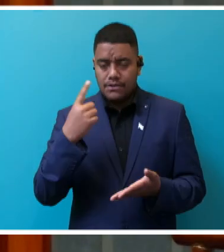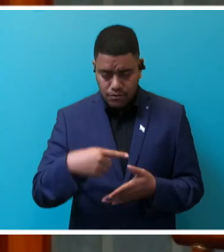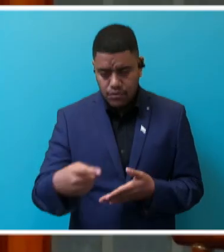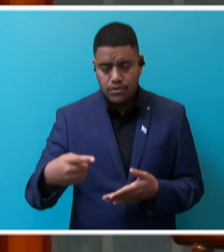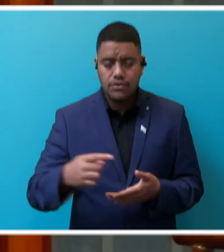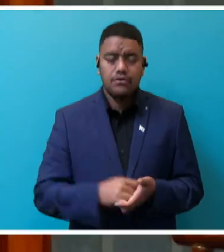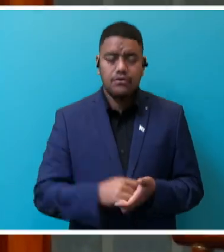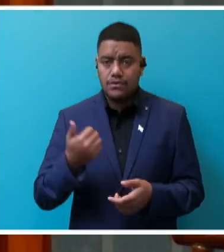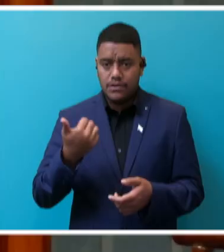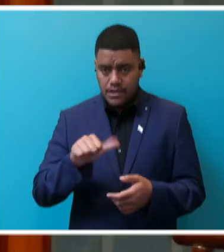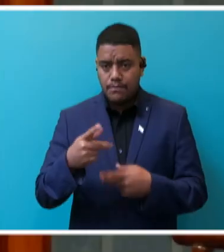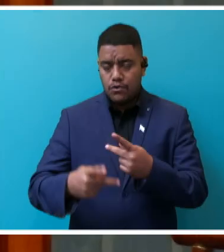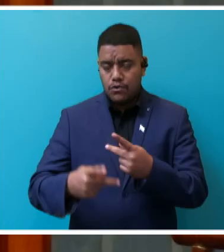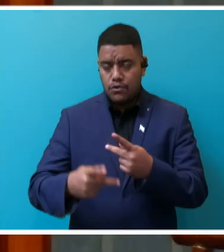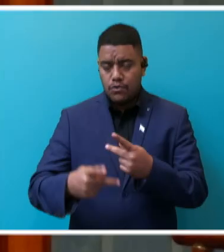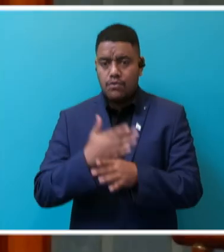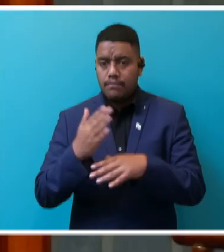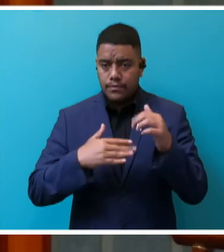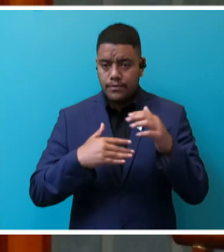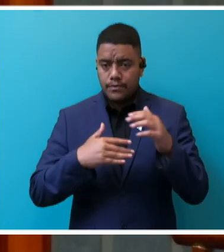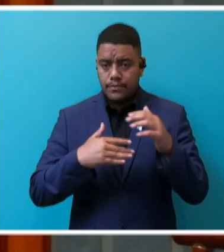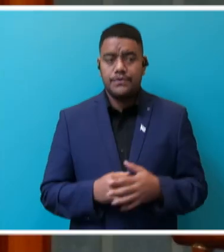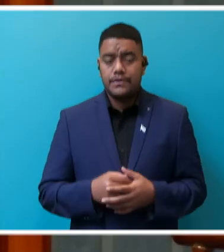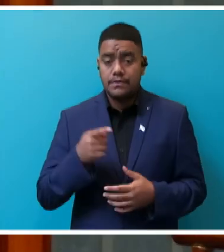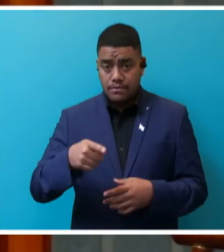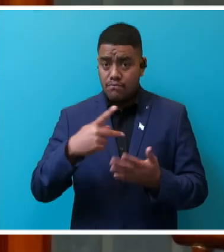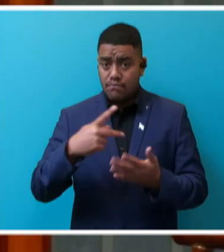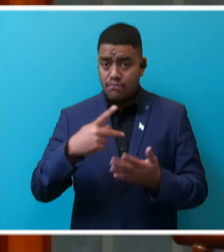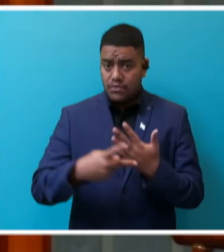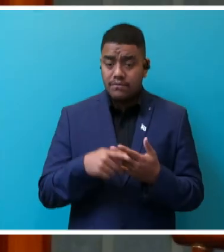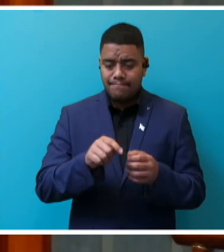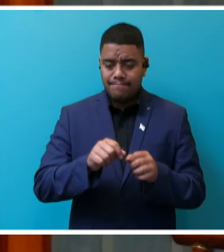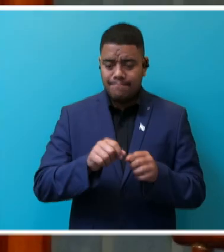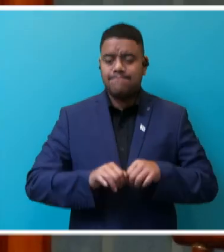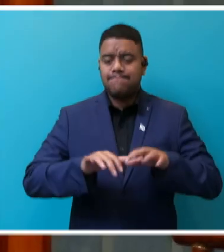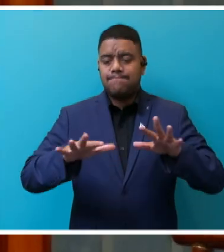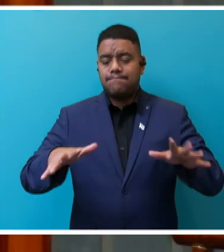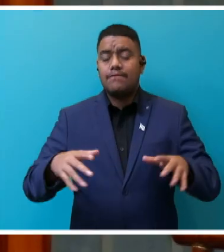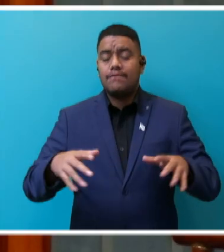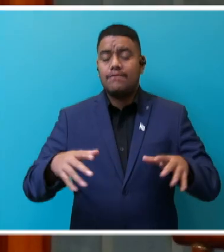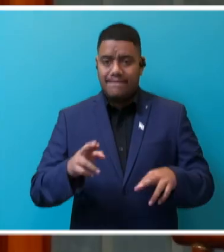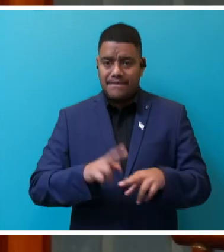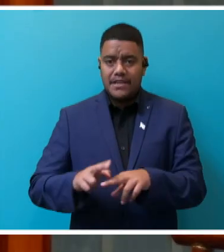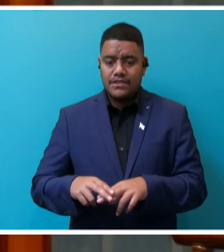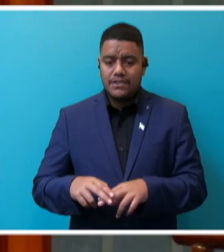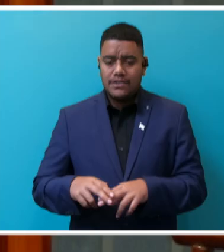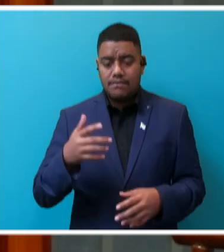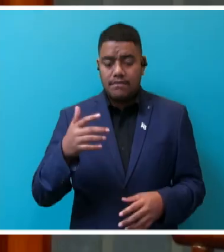stage. These projects, Mr. Speaker, sir, are spread right across Fiji and covers